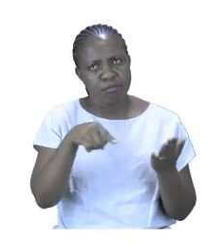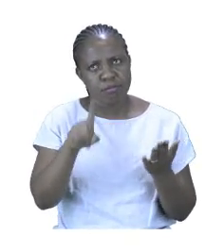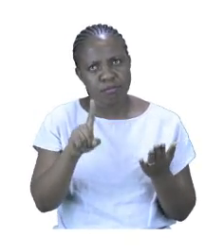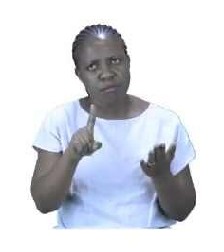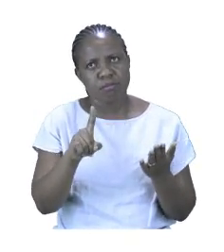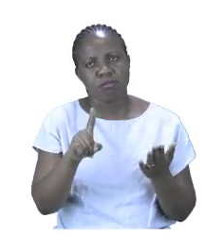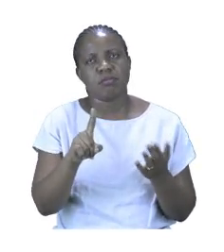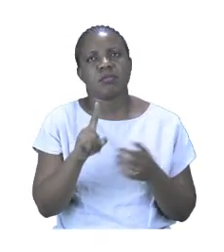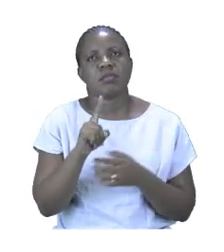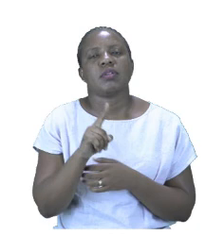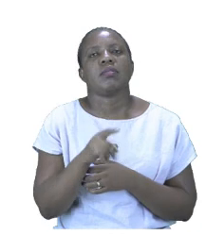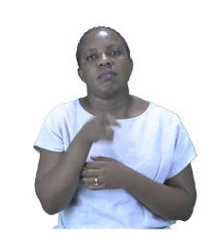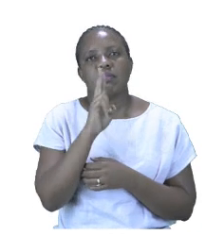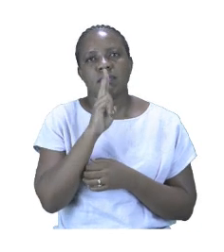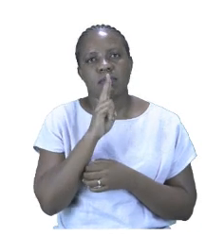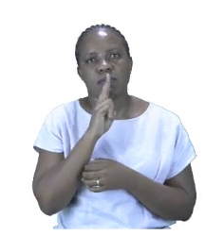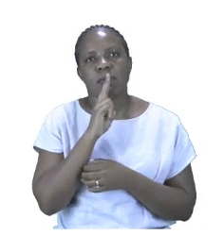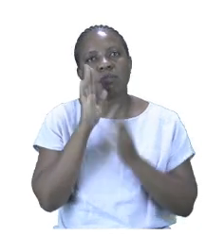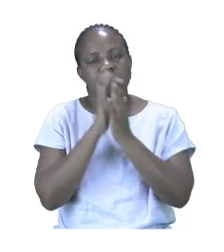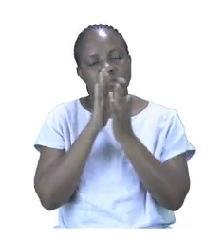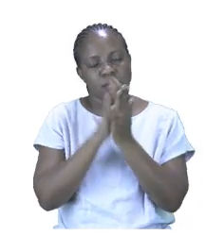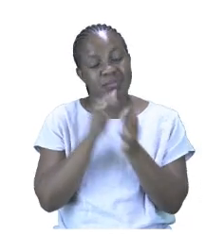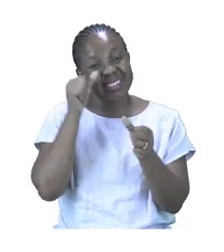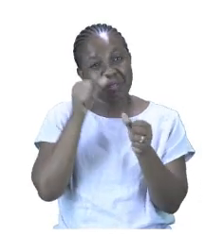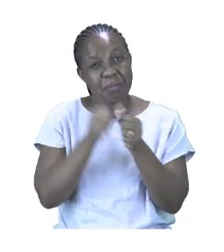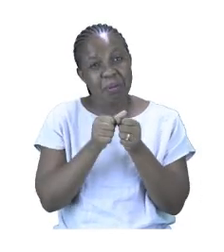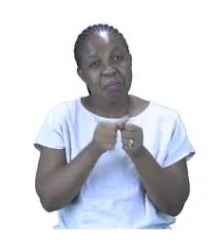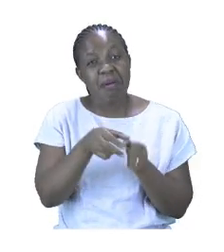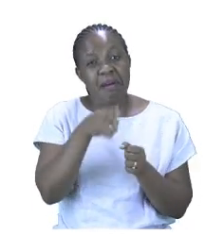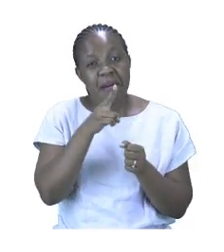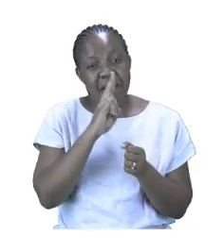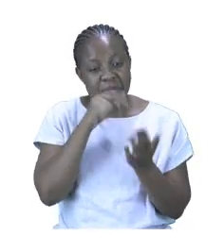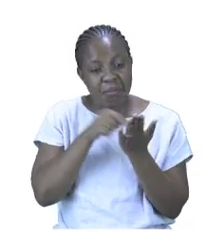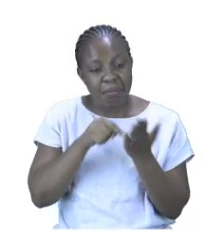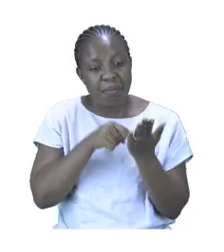G at the end of your answer.